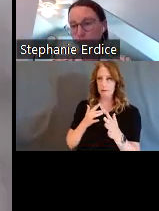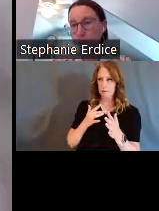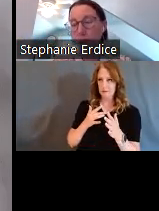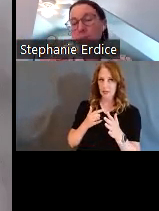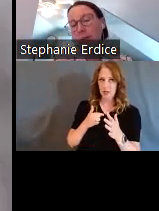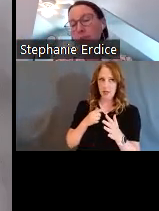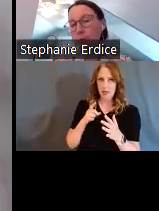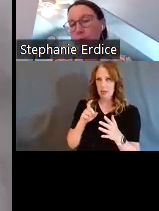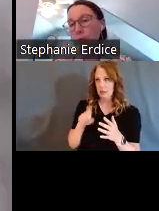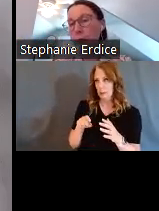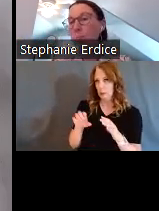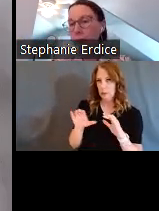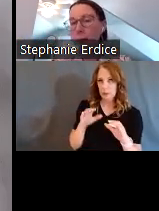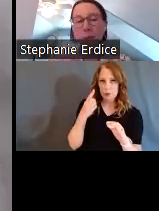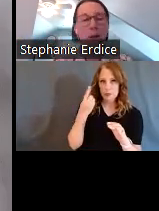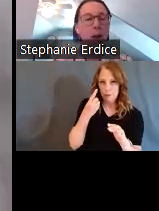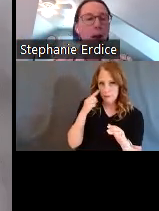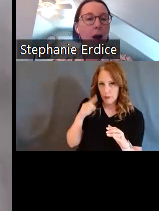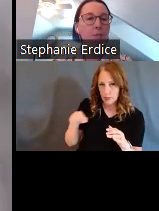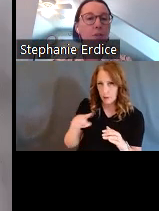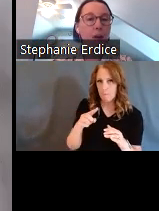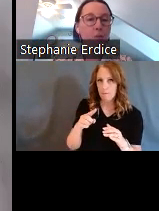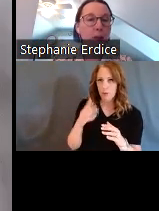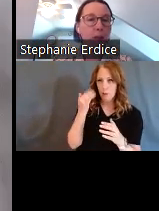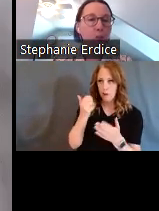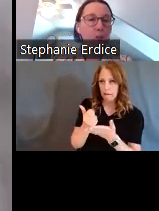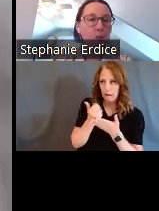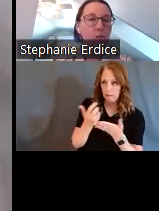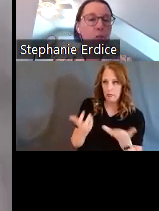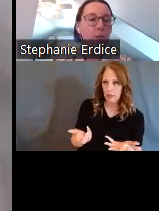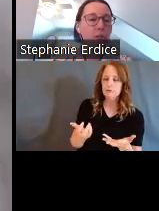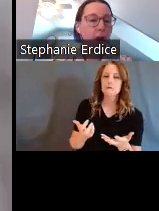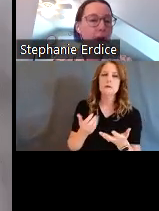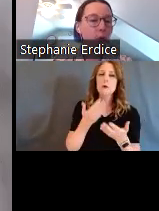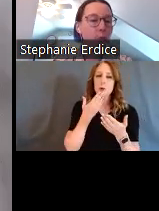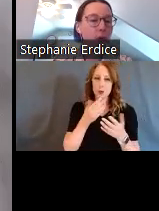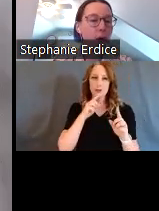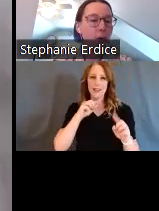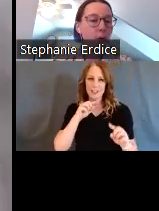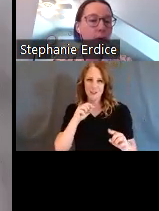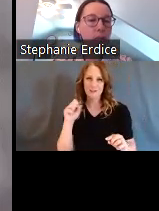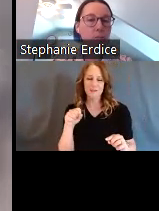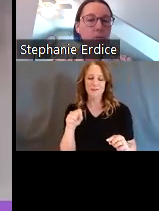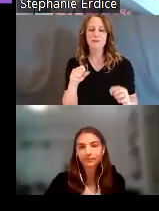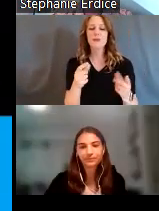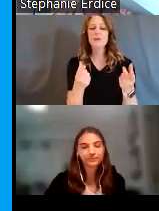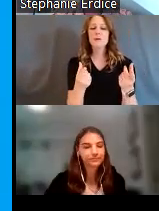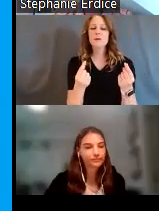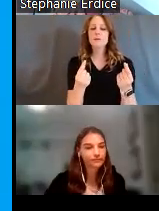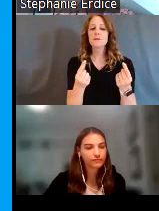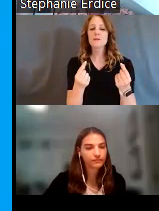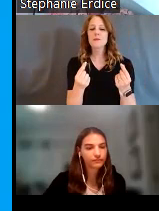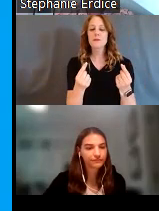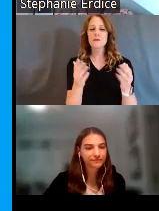to you because you helped them. So yeah, great answers. So with that, we are going to move